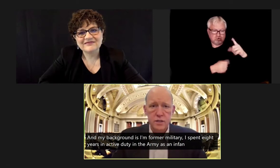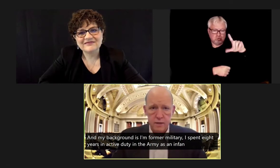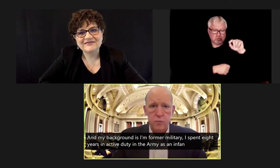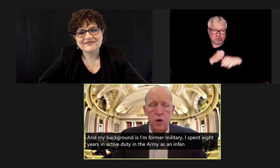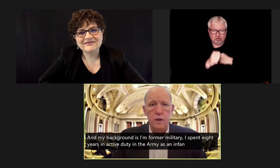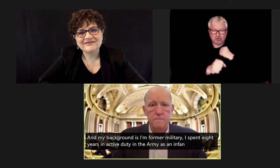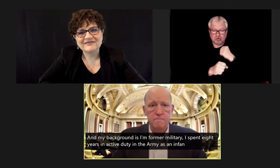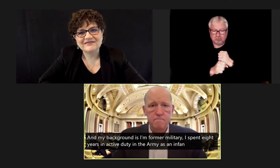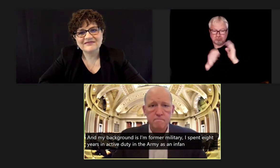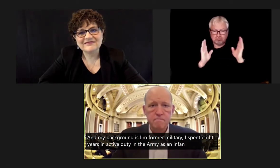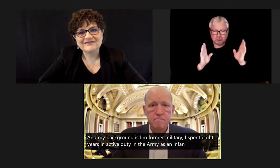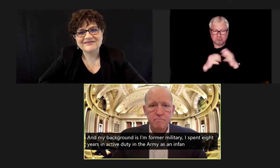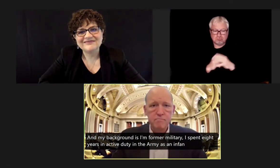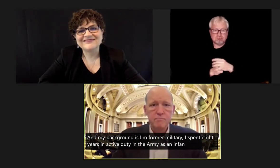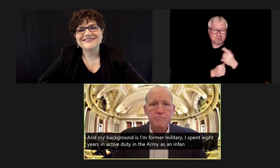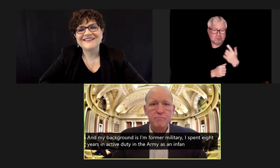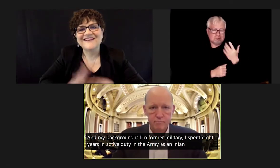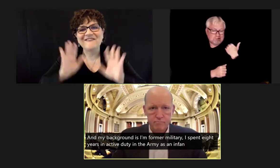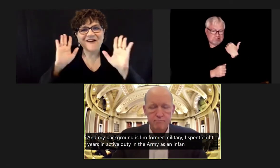in St. Paul.